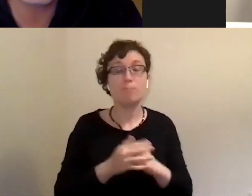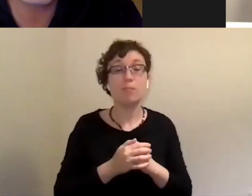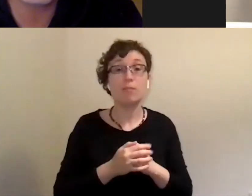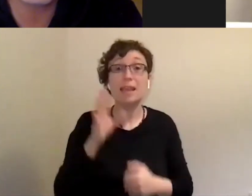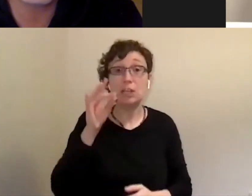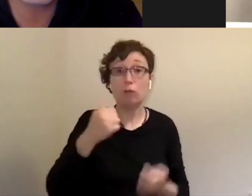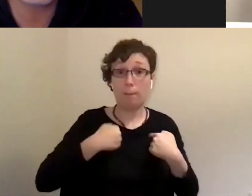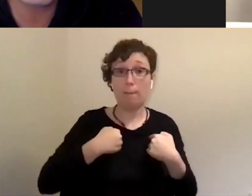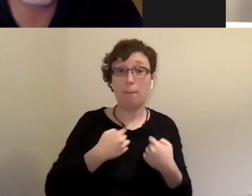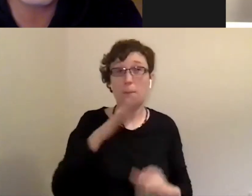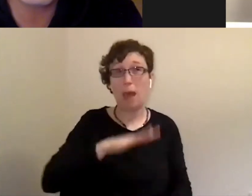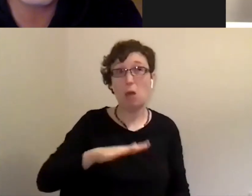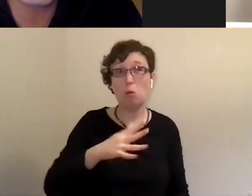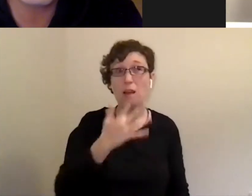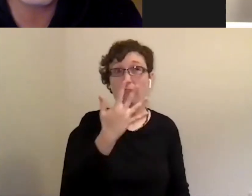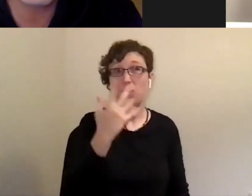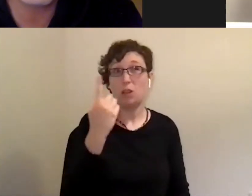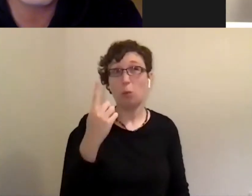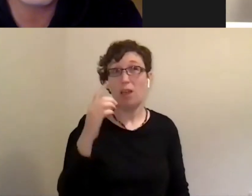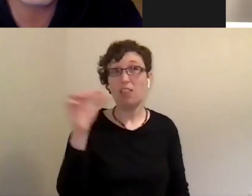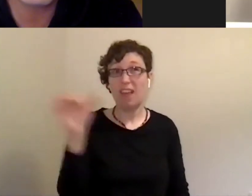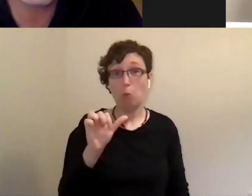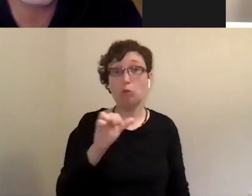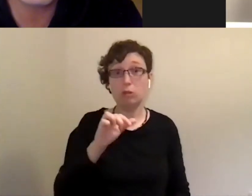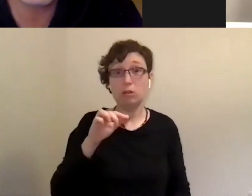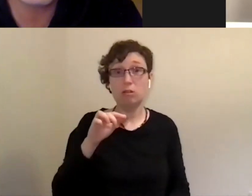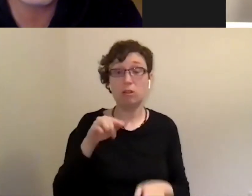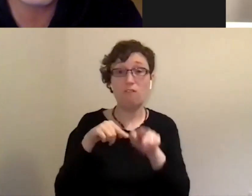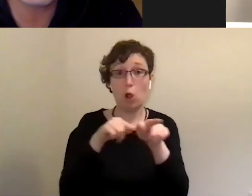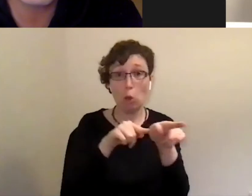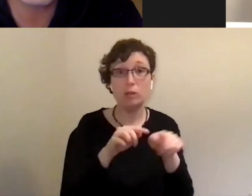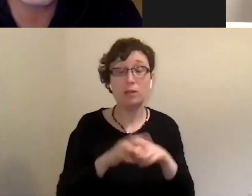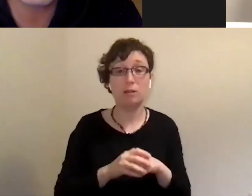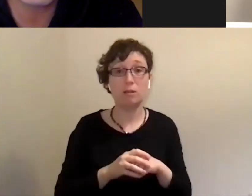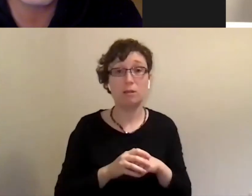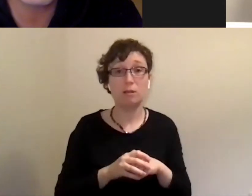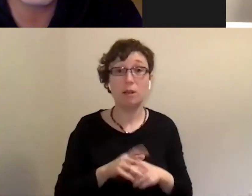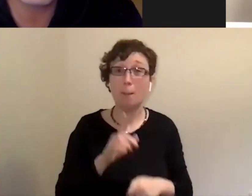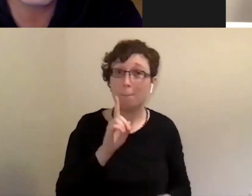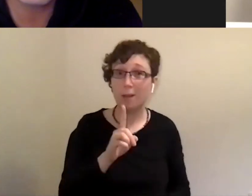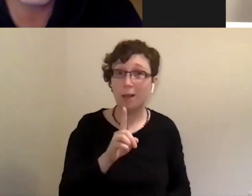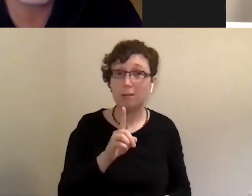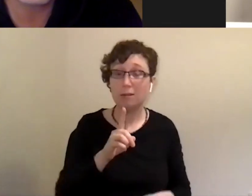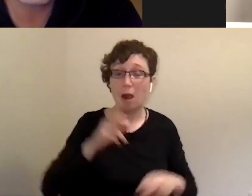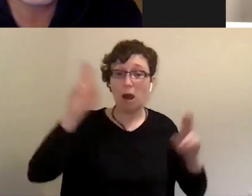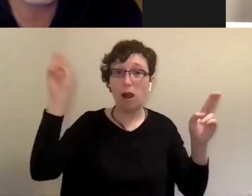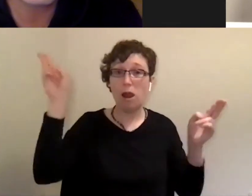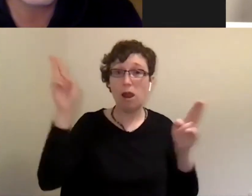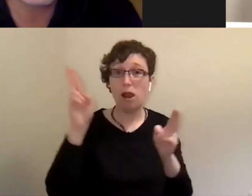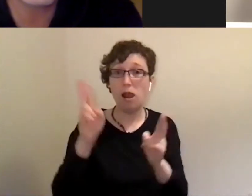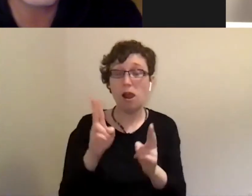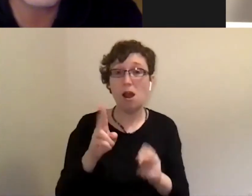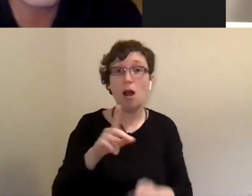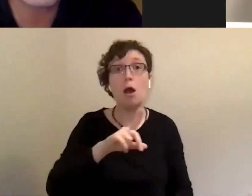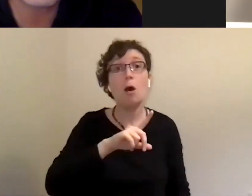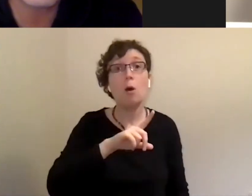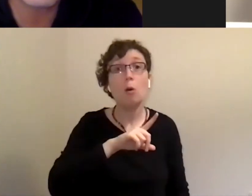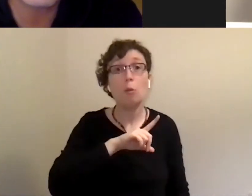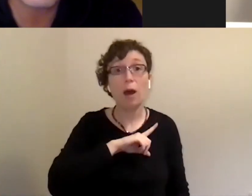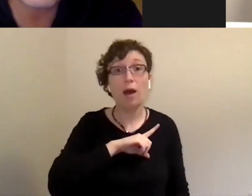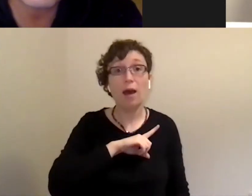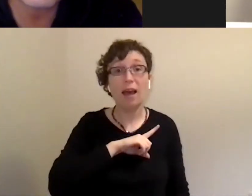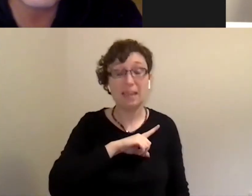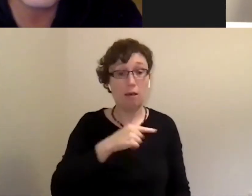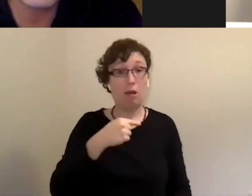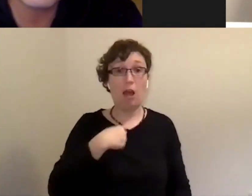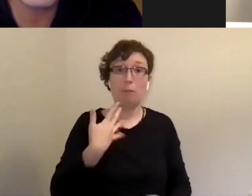I lost so many followers from speaking out and from being an activist because people are bored